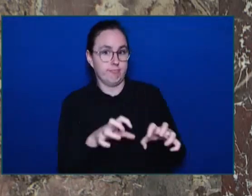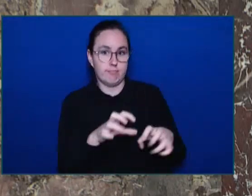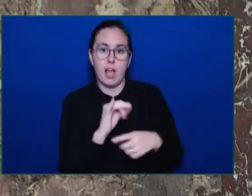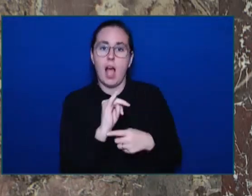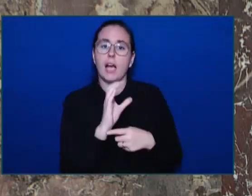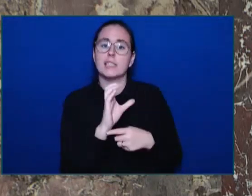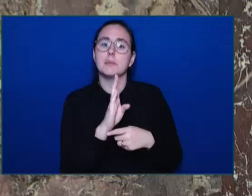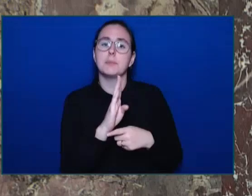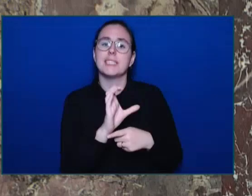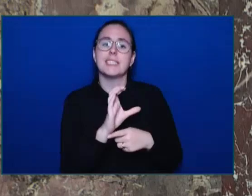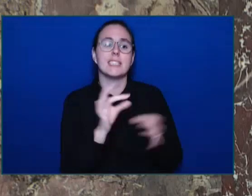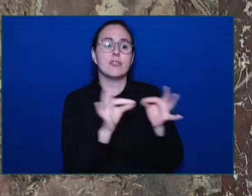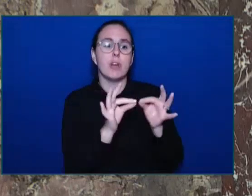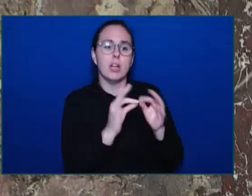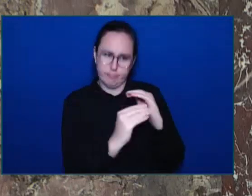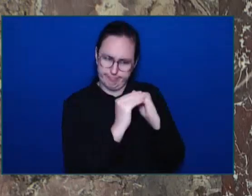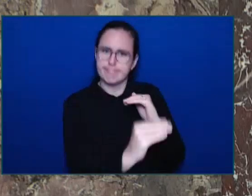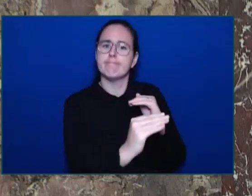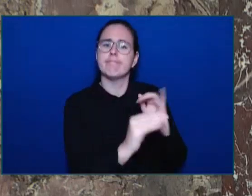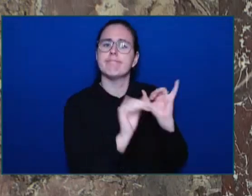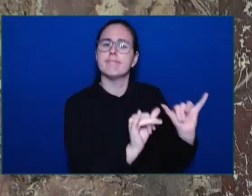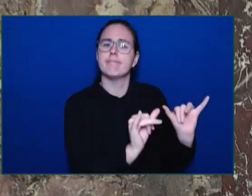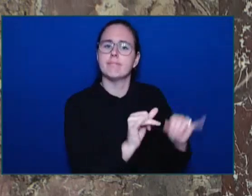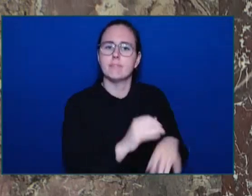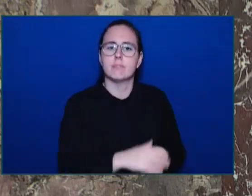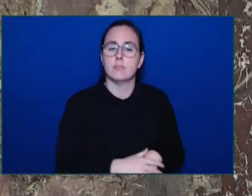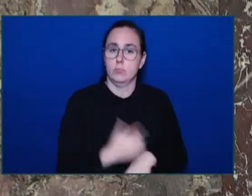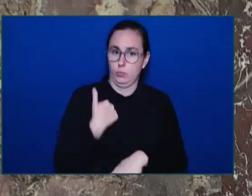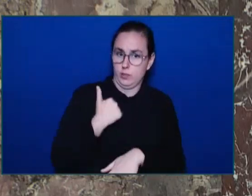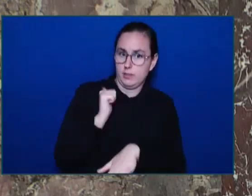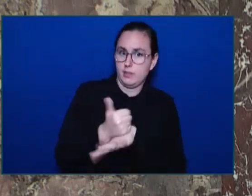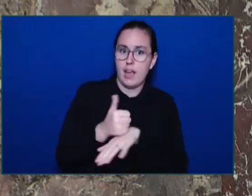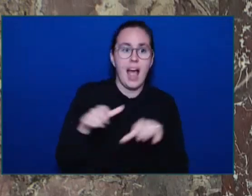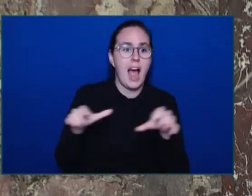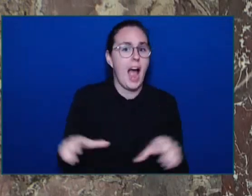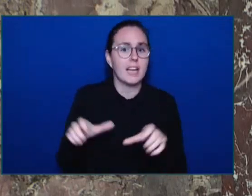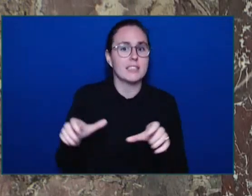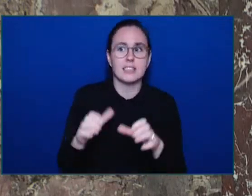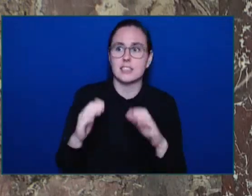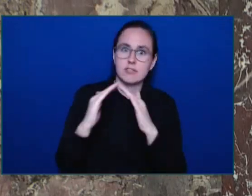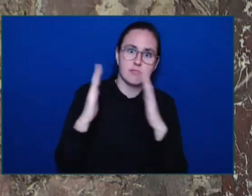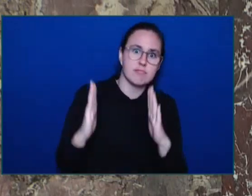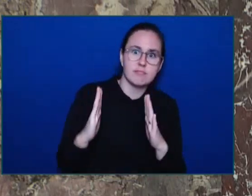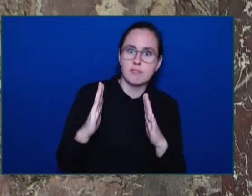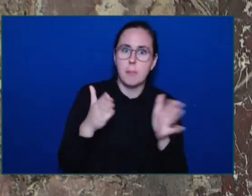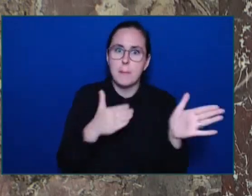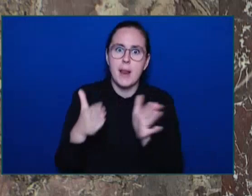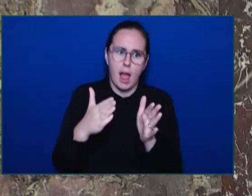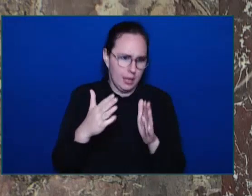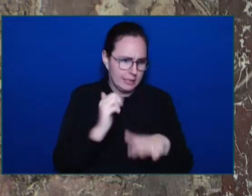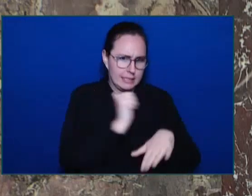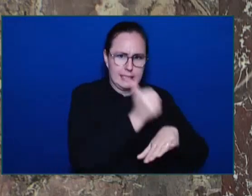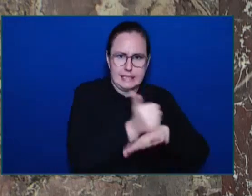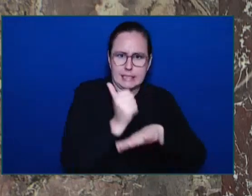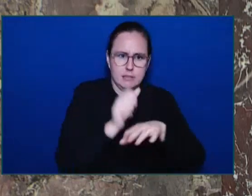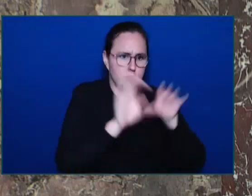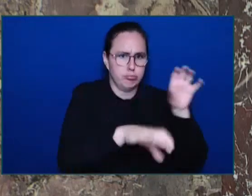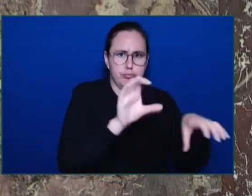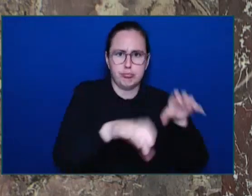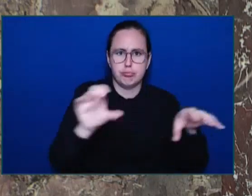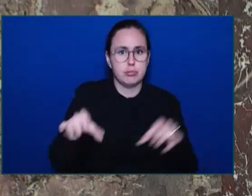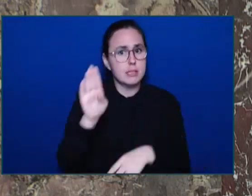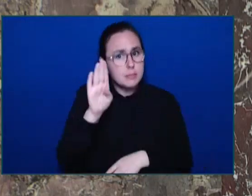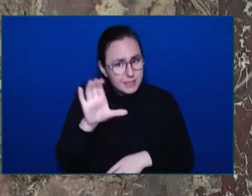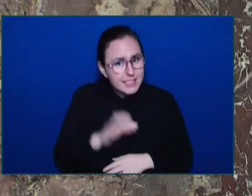plan to build housing for British Columbians in every corner of this province. Our economy is leading Canada in